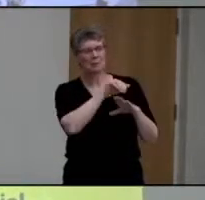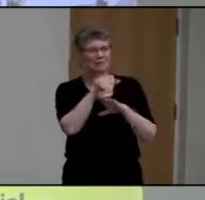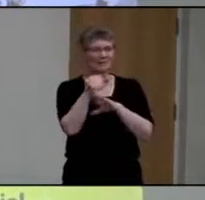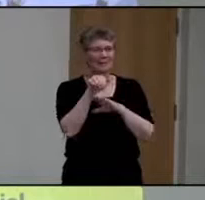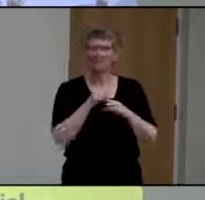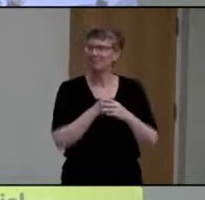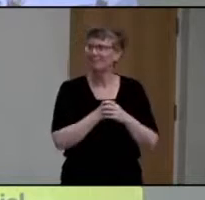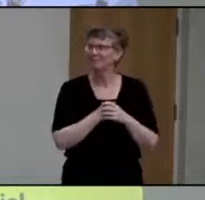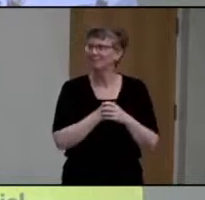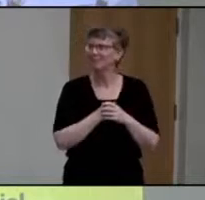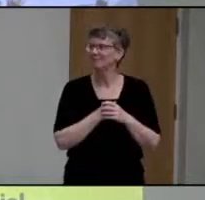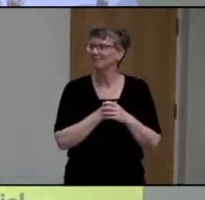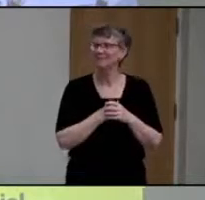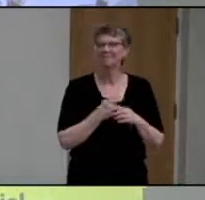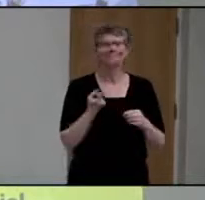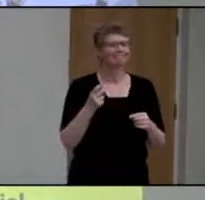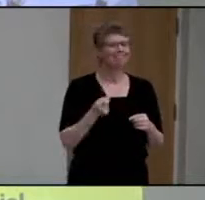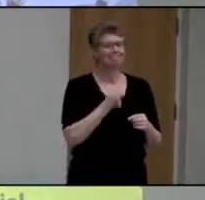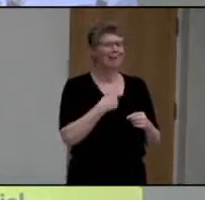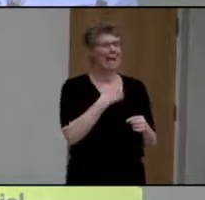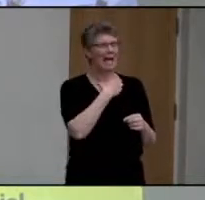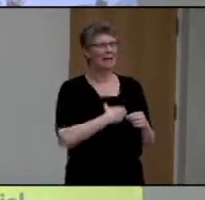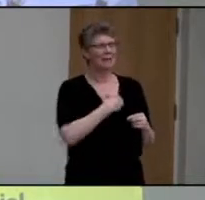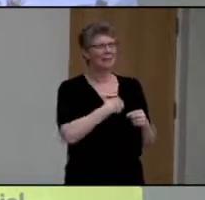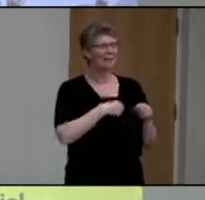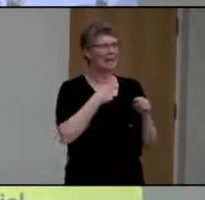Really wish I was as tall as Cam.